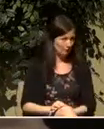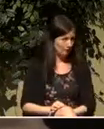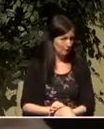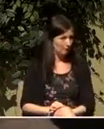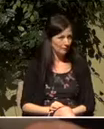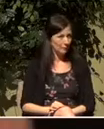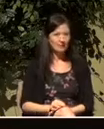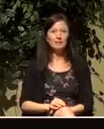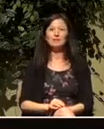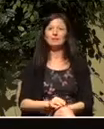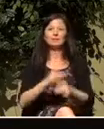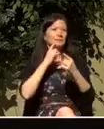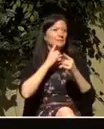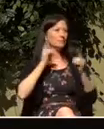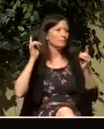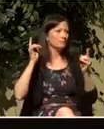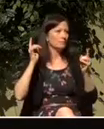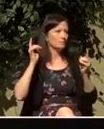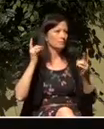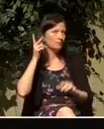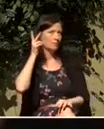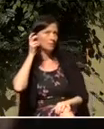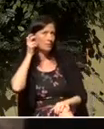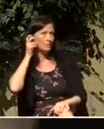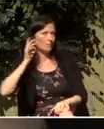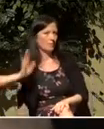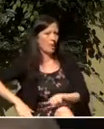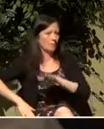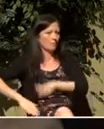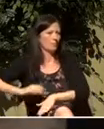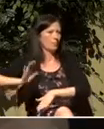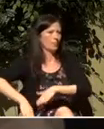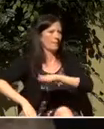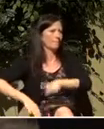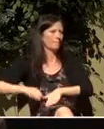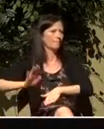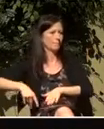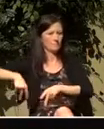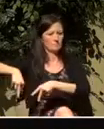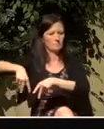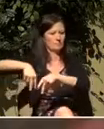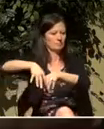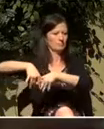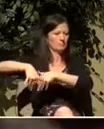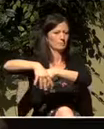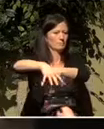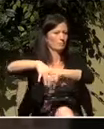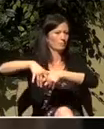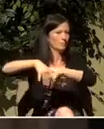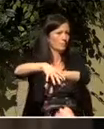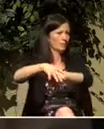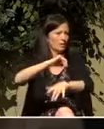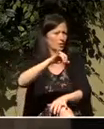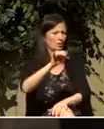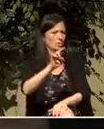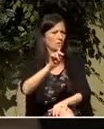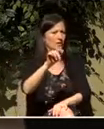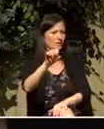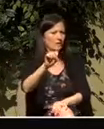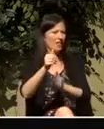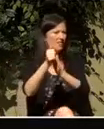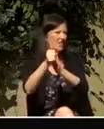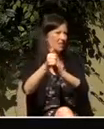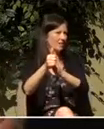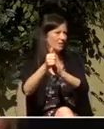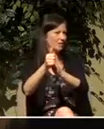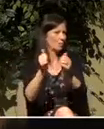Suddenly, we hear footsteps. It's Judas, and he's got the temple guard with him. And they want to arrest Jesus. Well, I got out